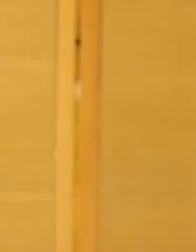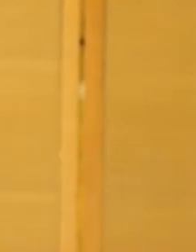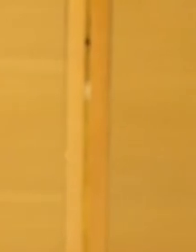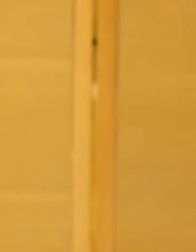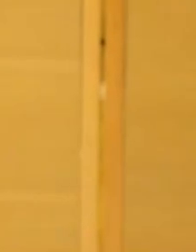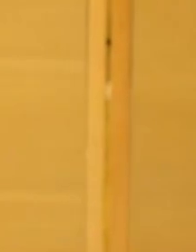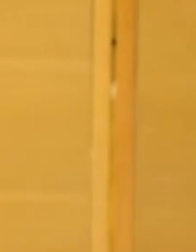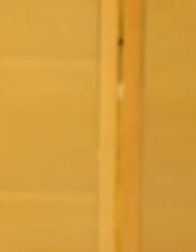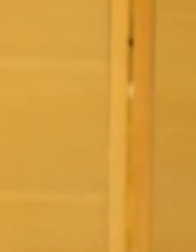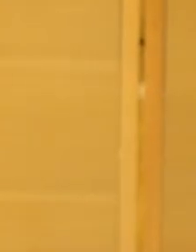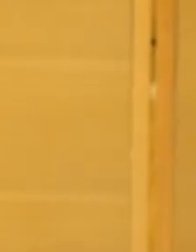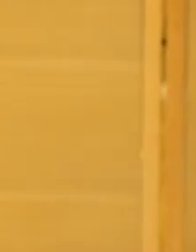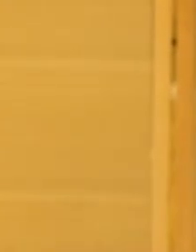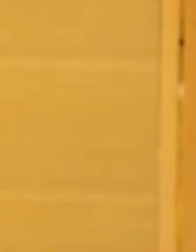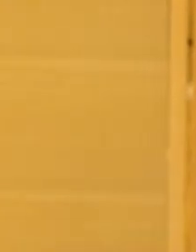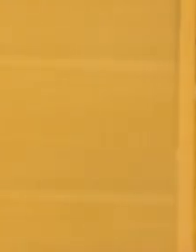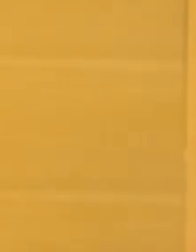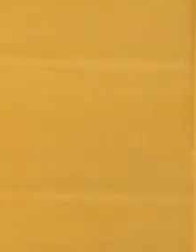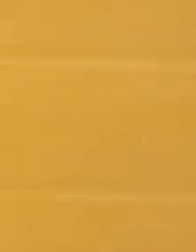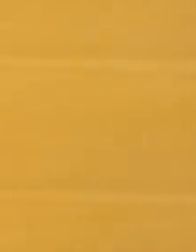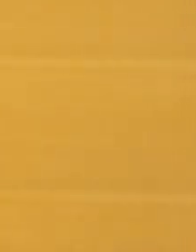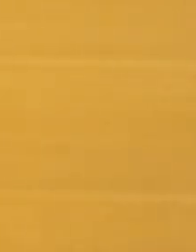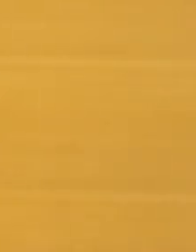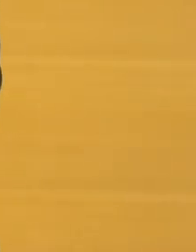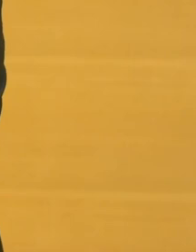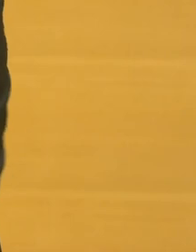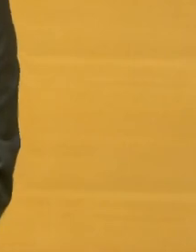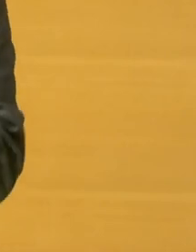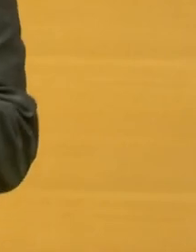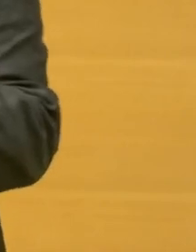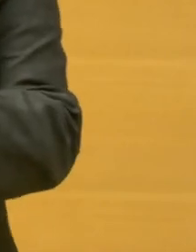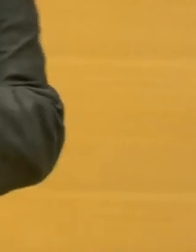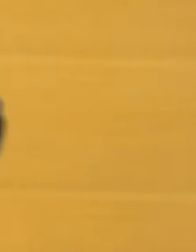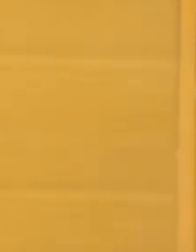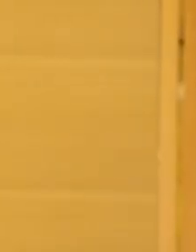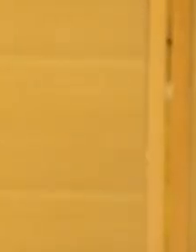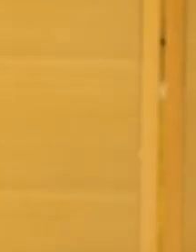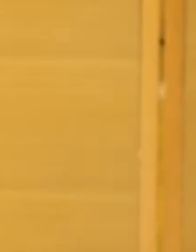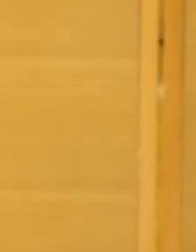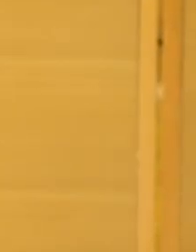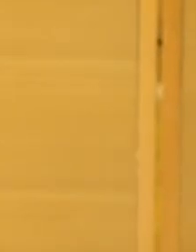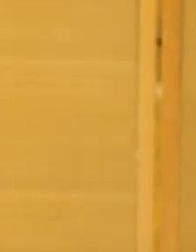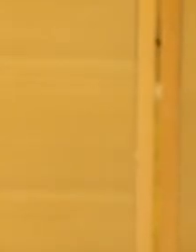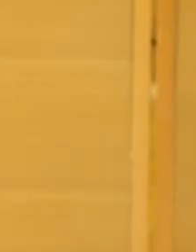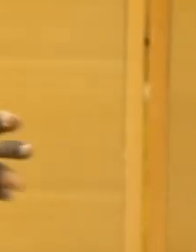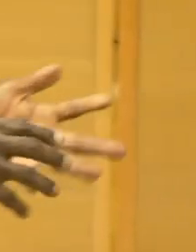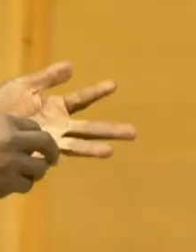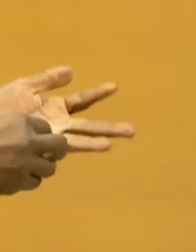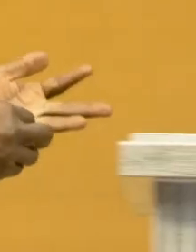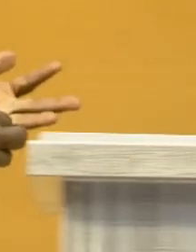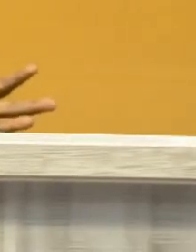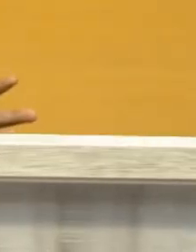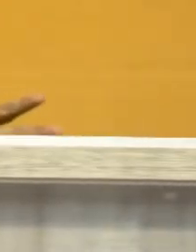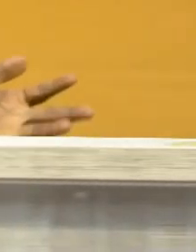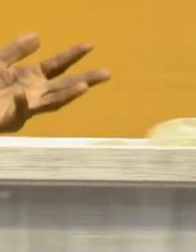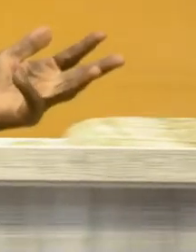His own word is greater than anything you lay claim to. And what God confirms, whether it's coming